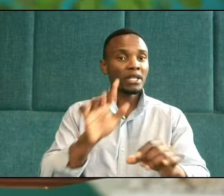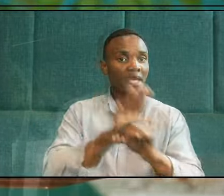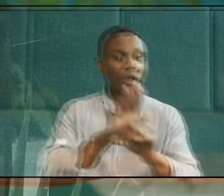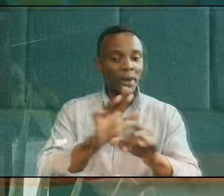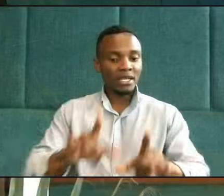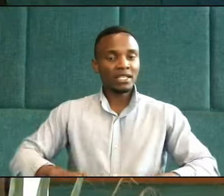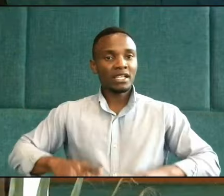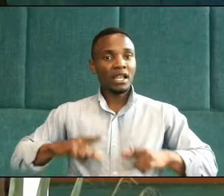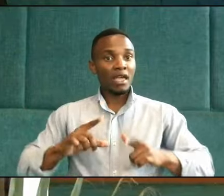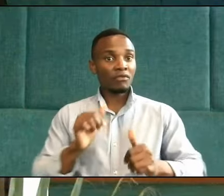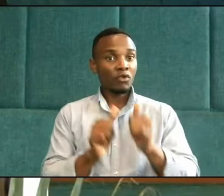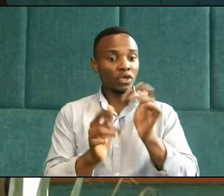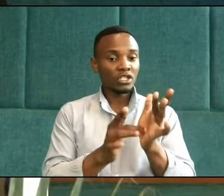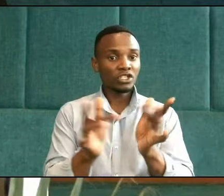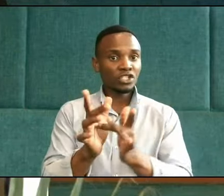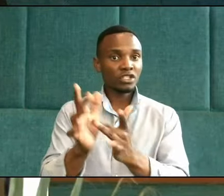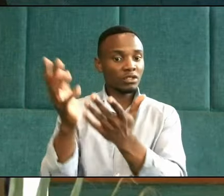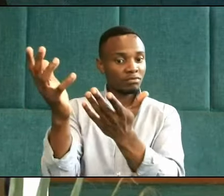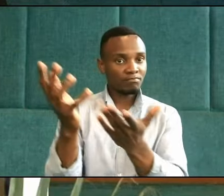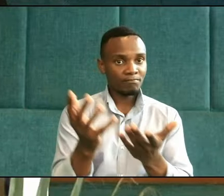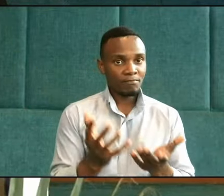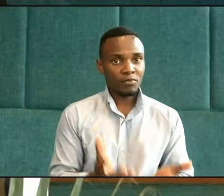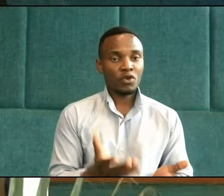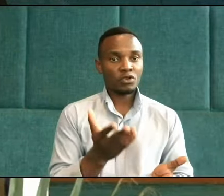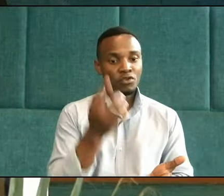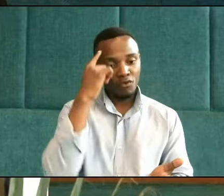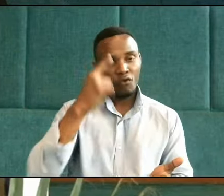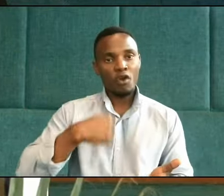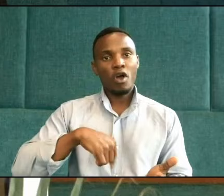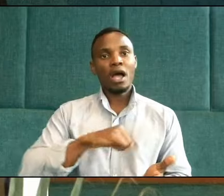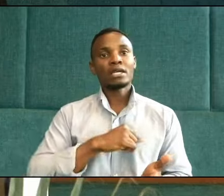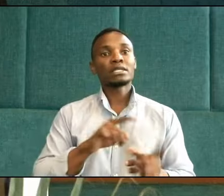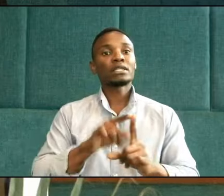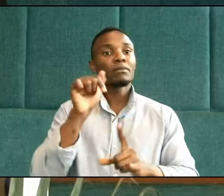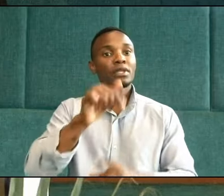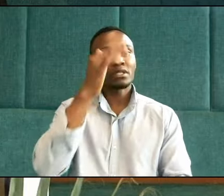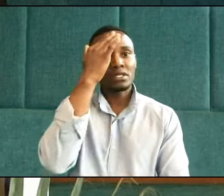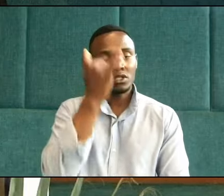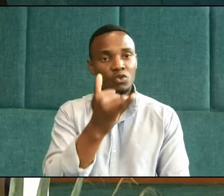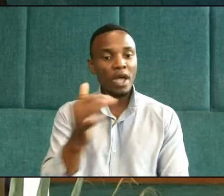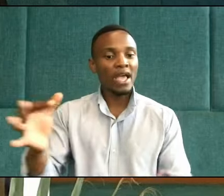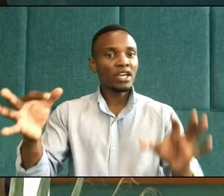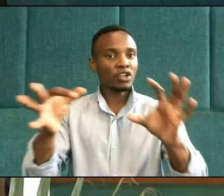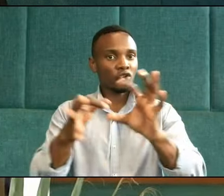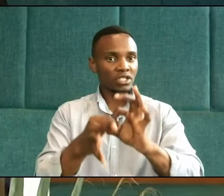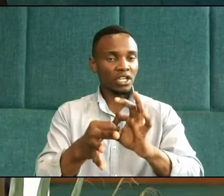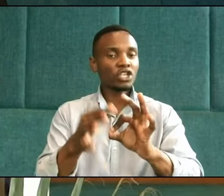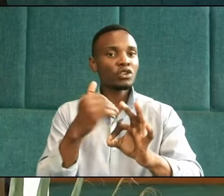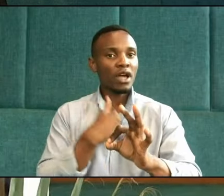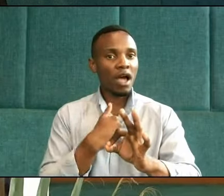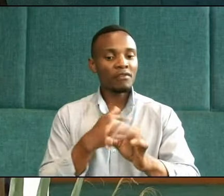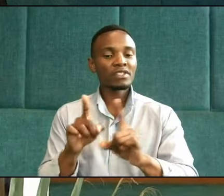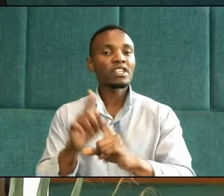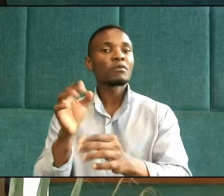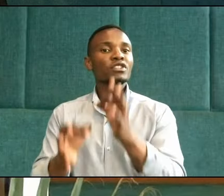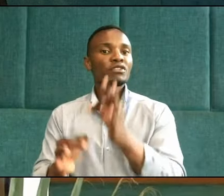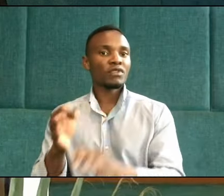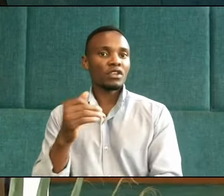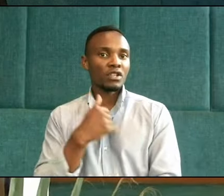that Christ came to bring to us. And that is why there is reconciliation and justification